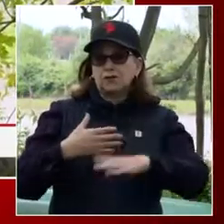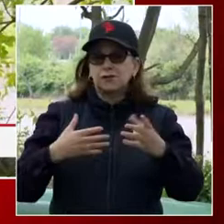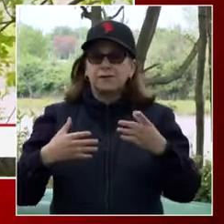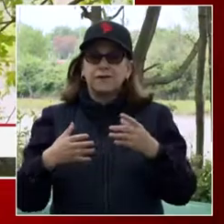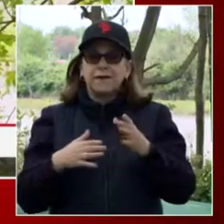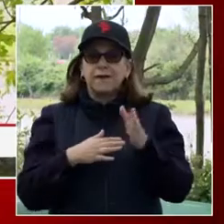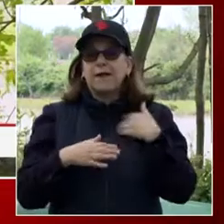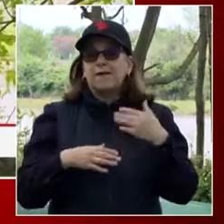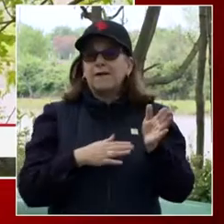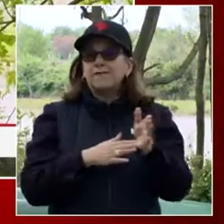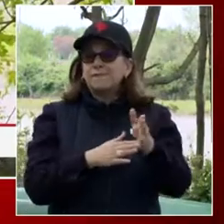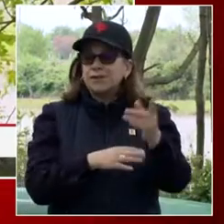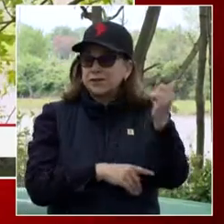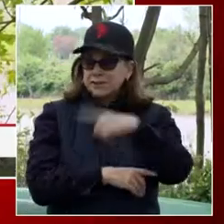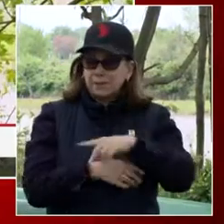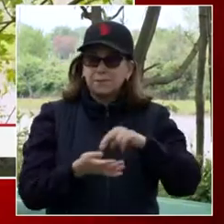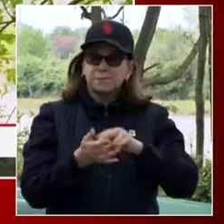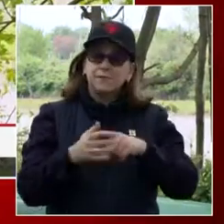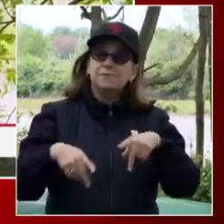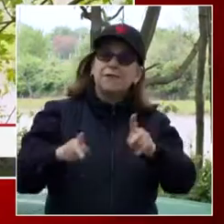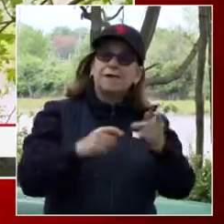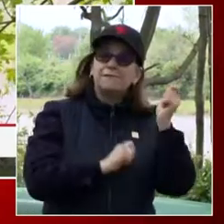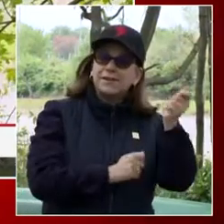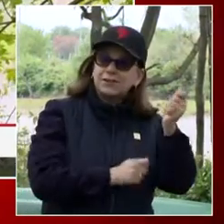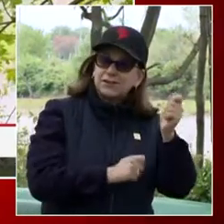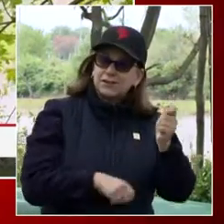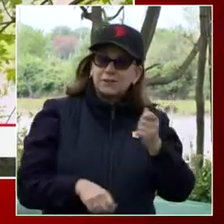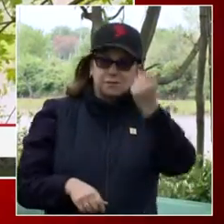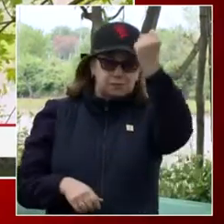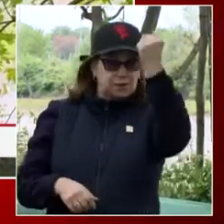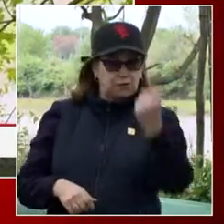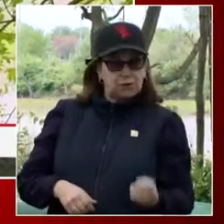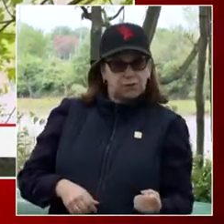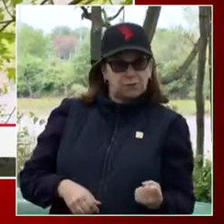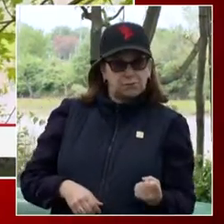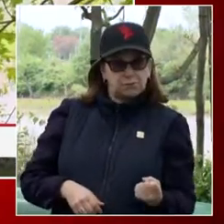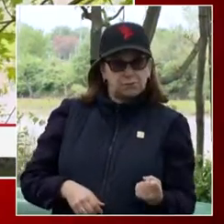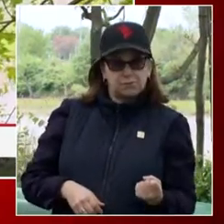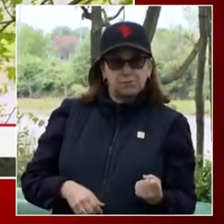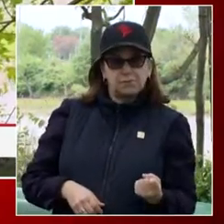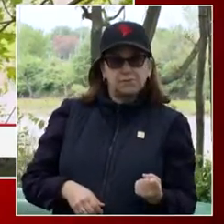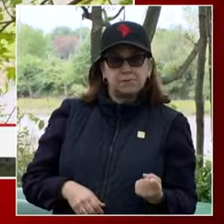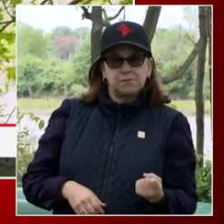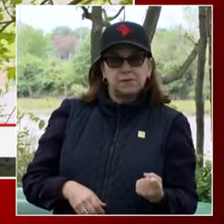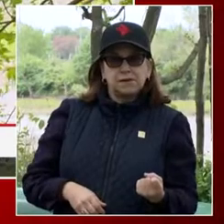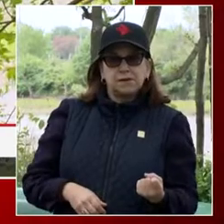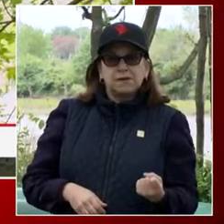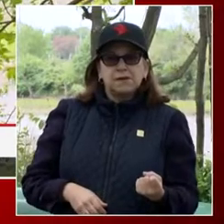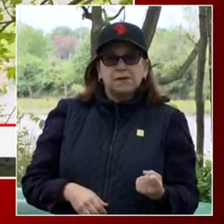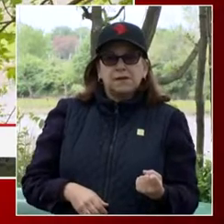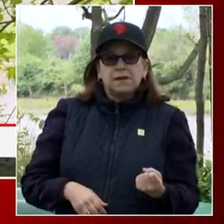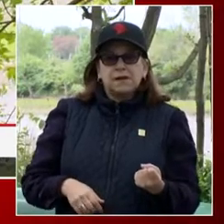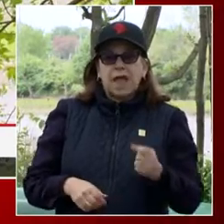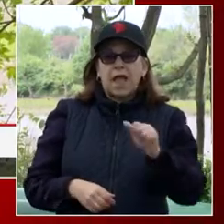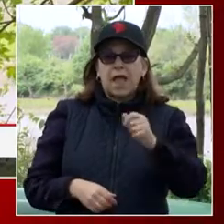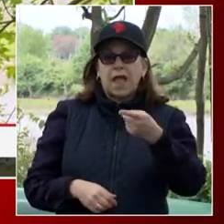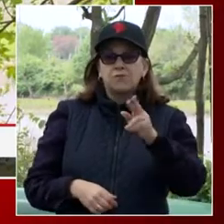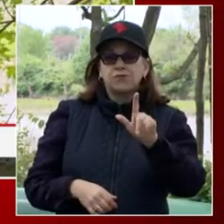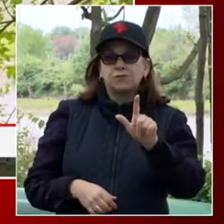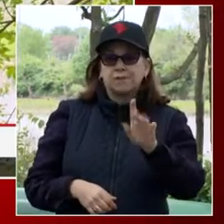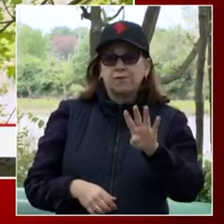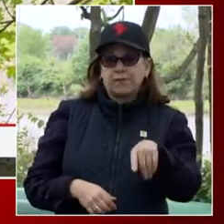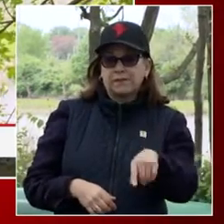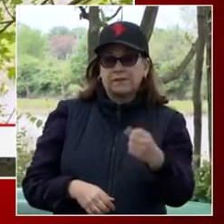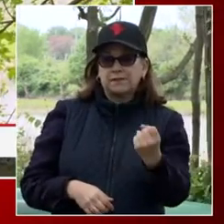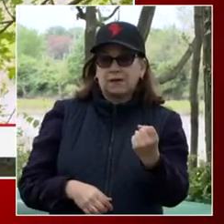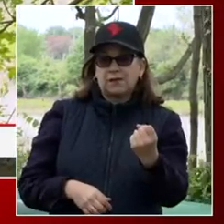starting Saturdays through the summer and across the city. First up, April 24th at Diamond Teague Park, 8:30 to